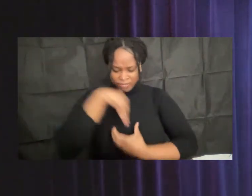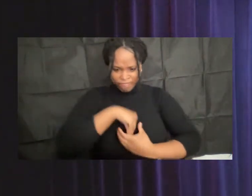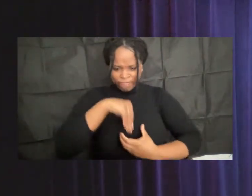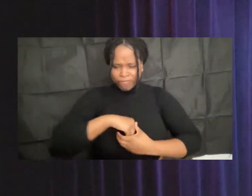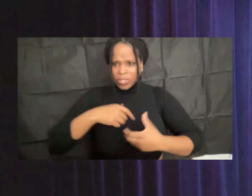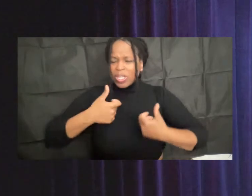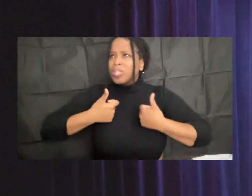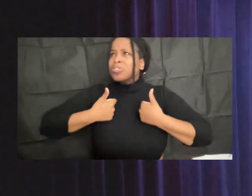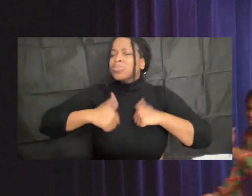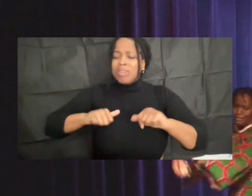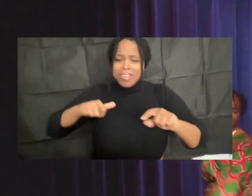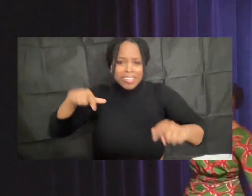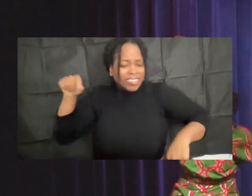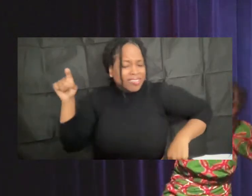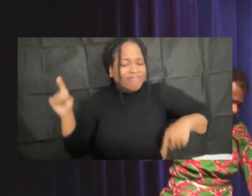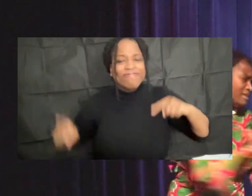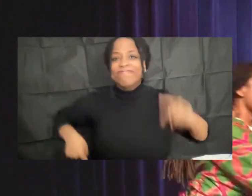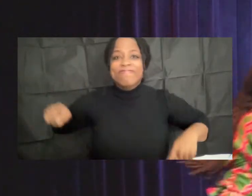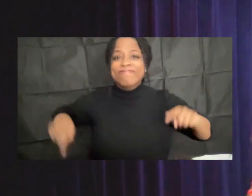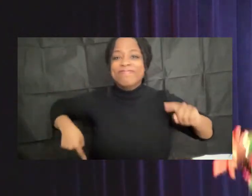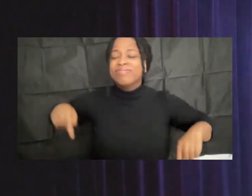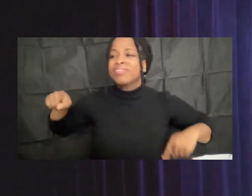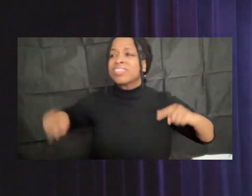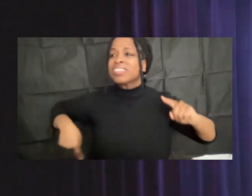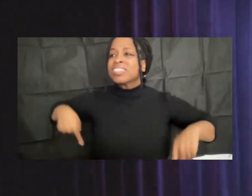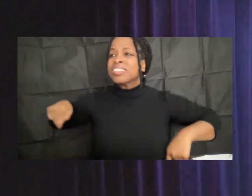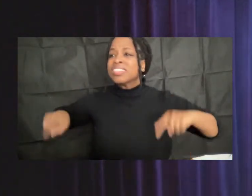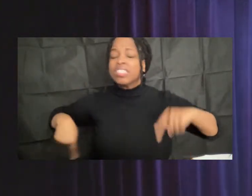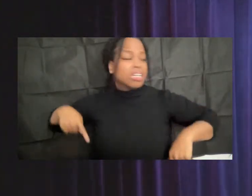that's chasing me. I'm running,